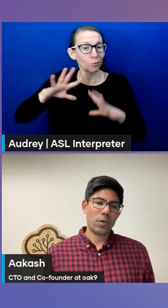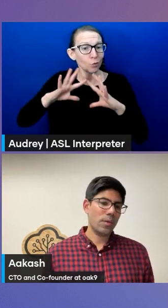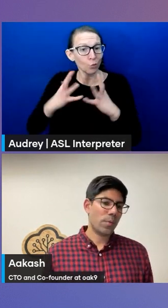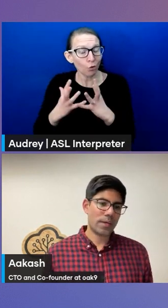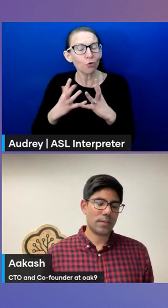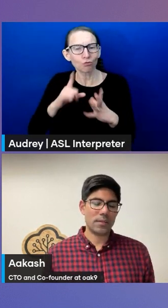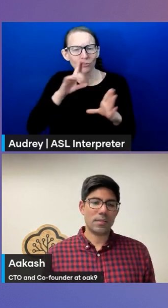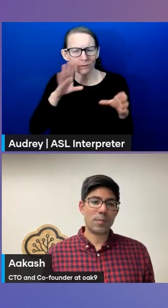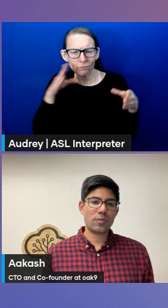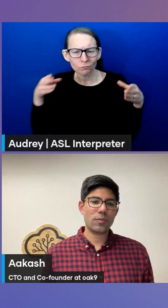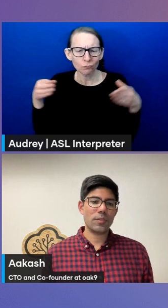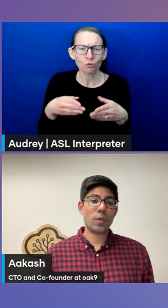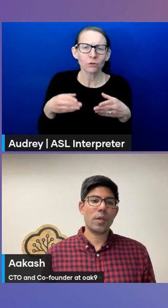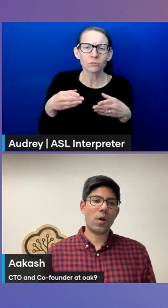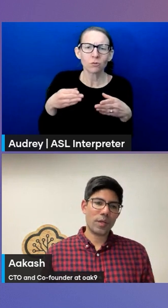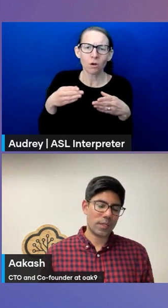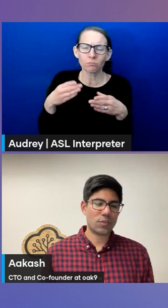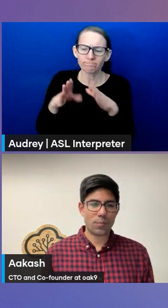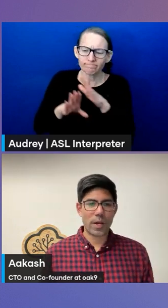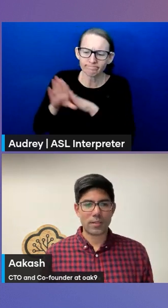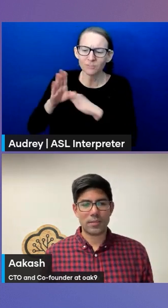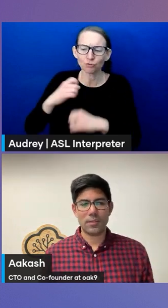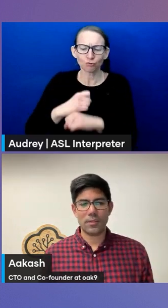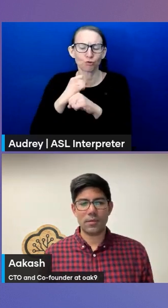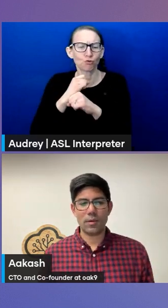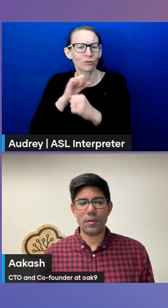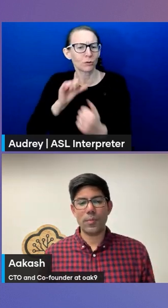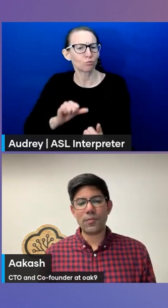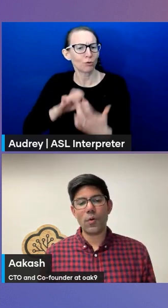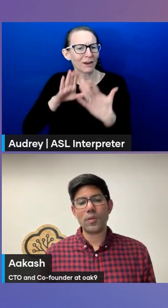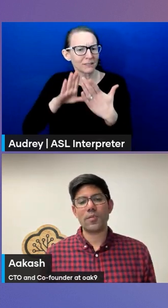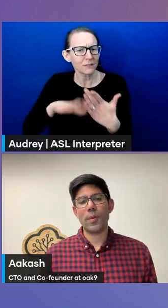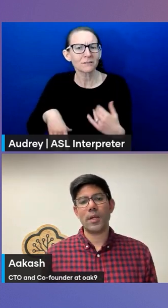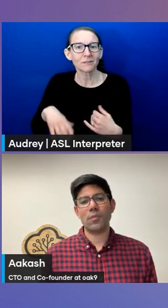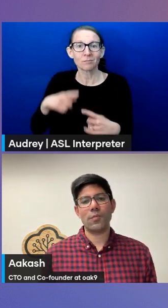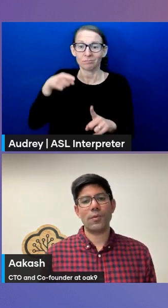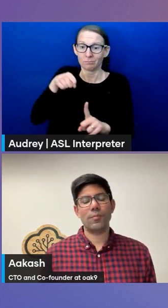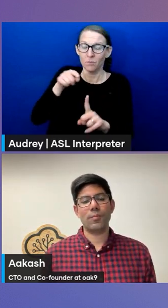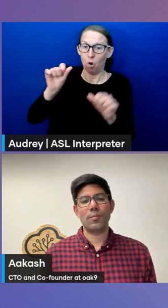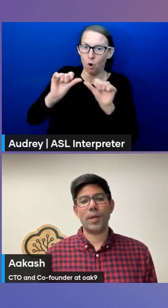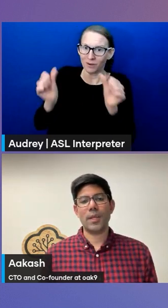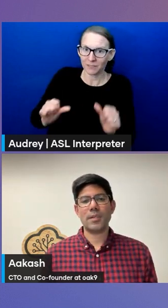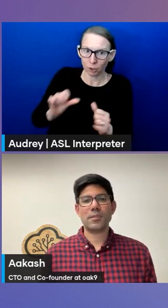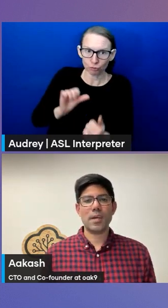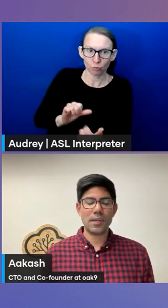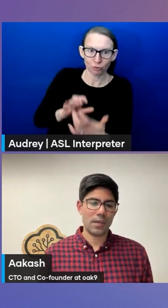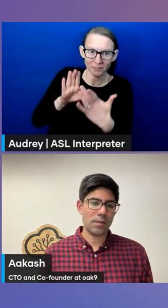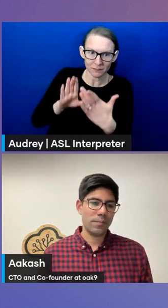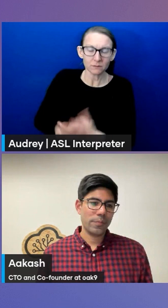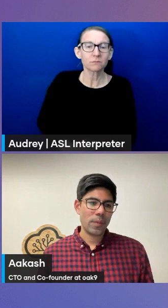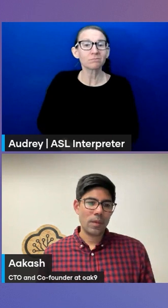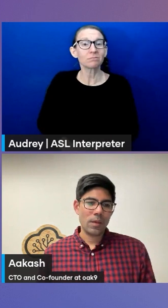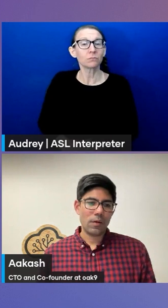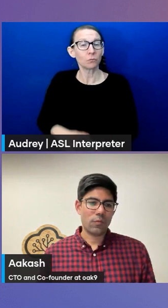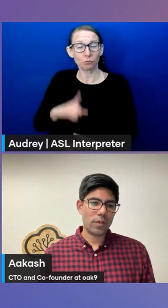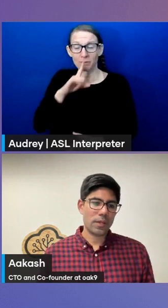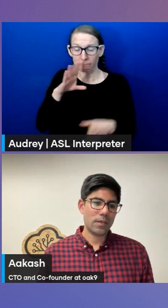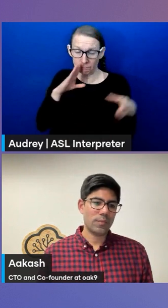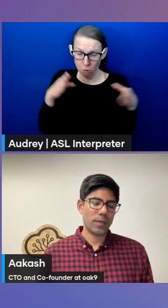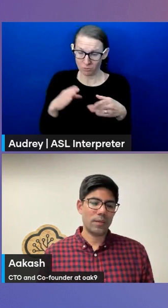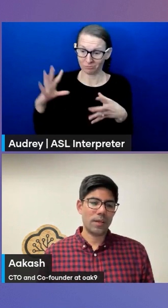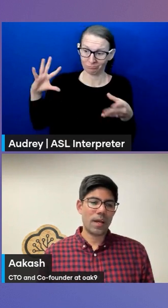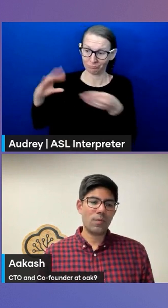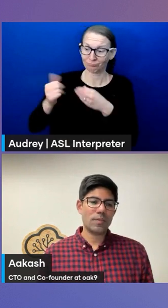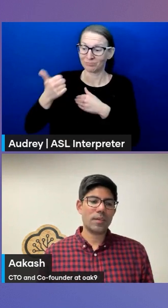building security practices, especially security architecture practices. And a big focus of mine over my last decade of working